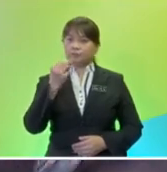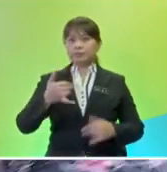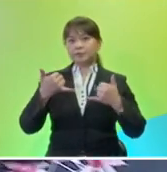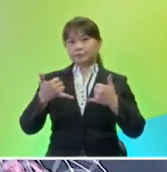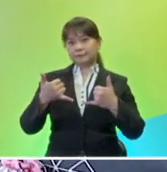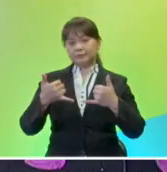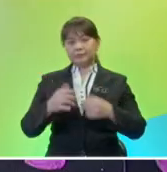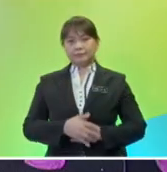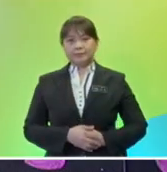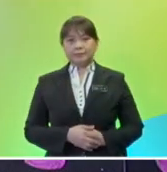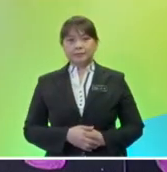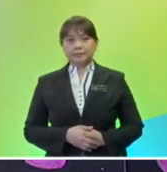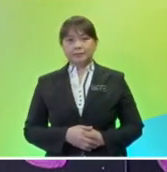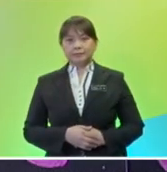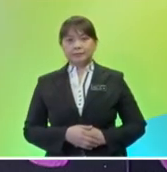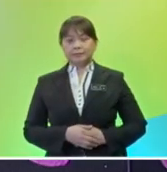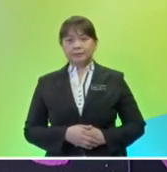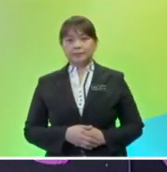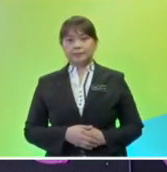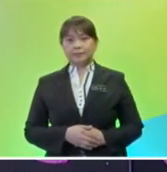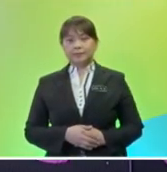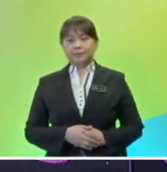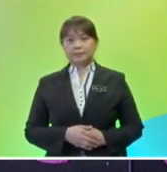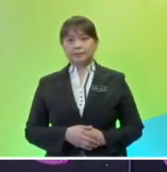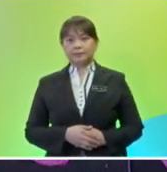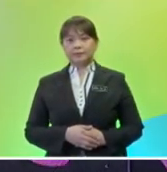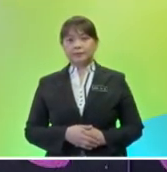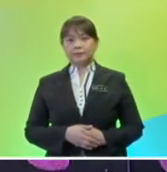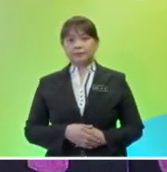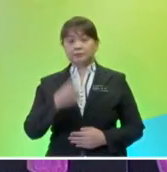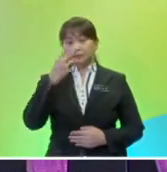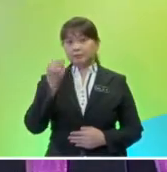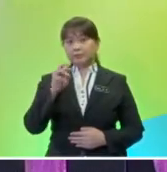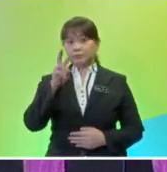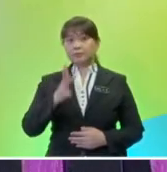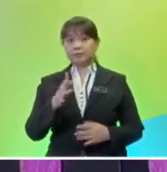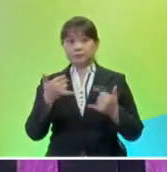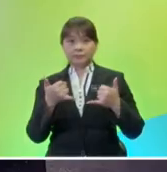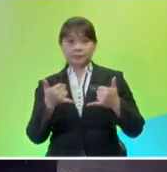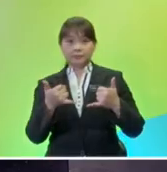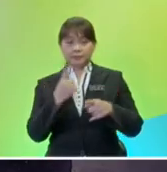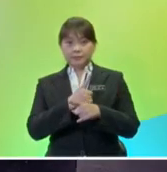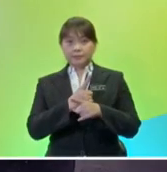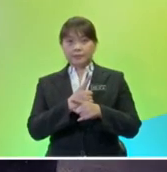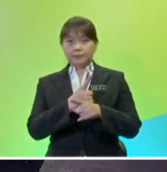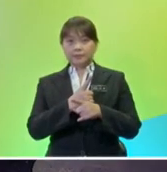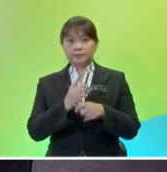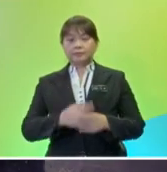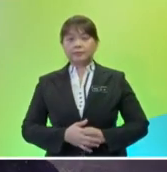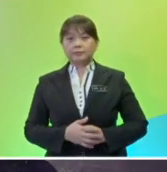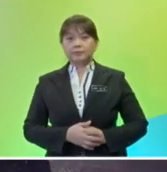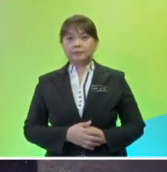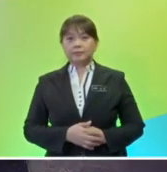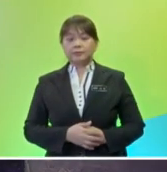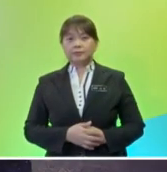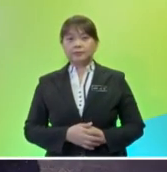Okay. Yay! Oh, okay. You're doing great there. Ooh. I'm trying to get my my favorite color. I got this. What